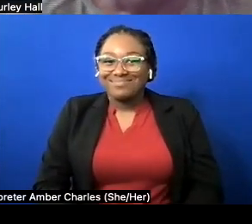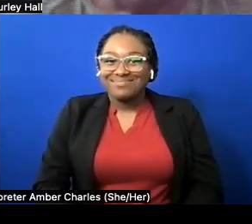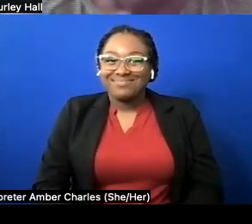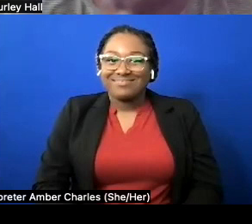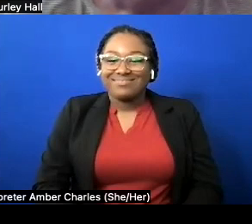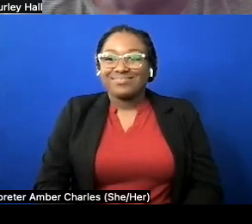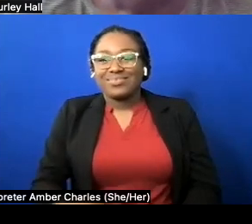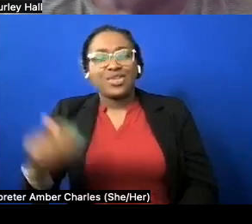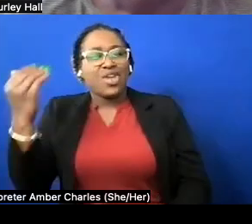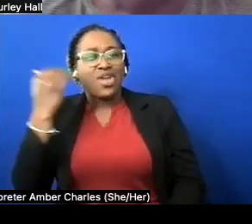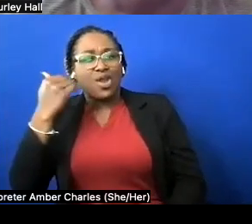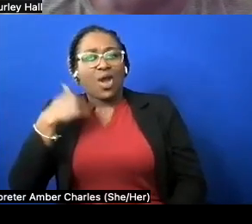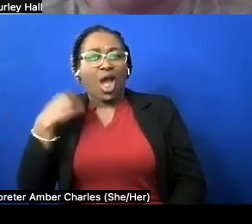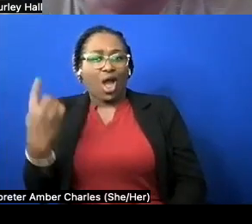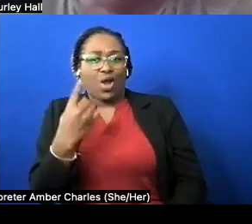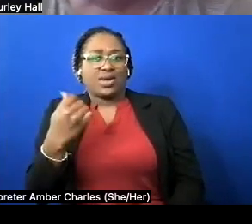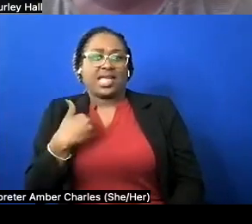You know, I always have something to say.